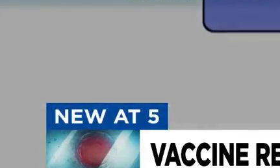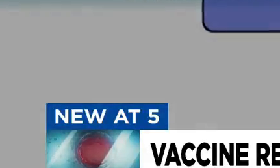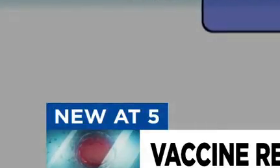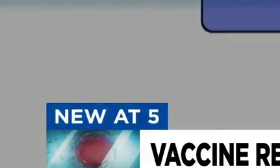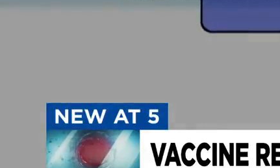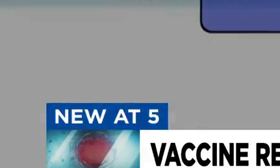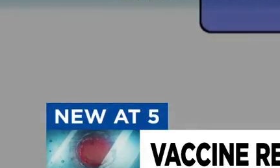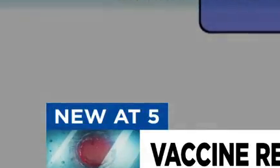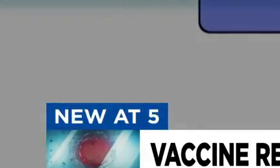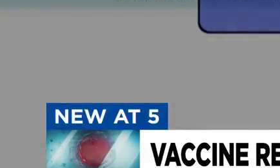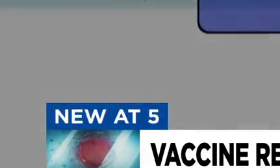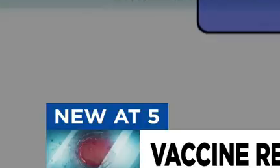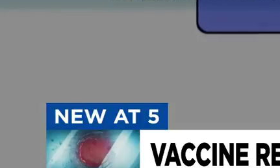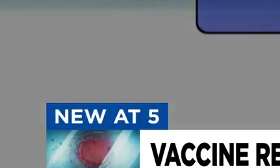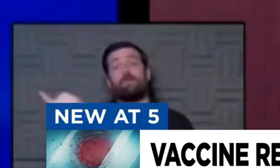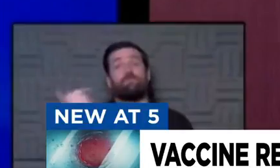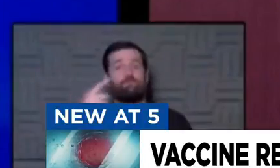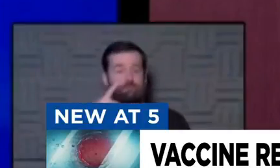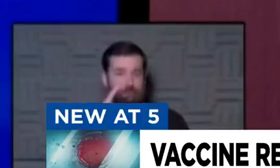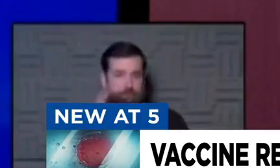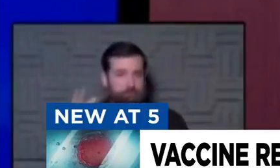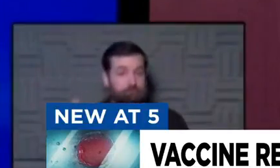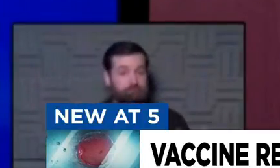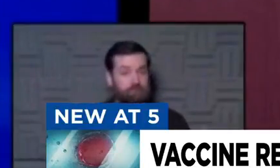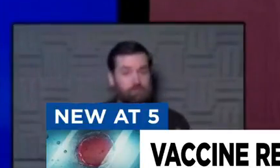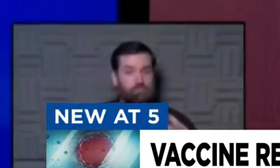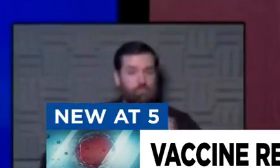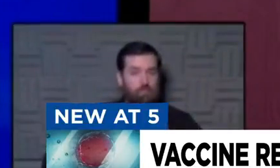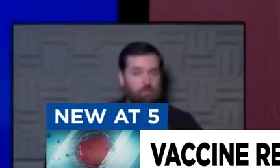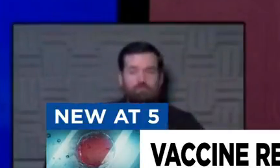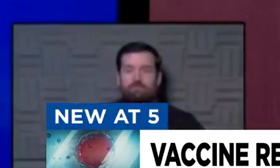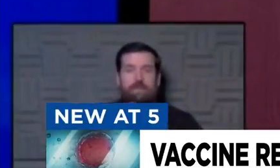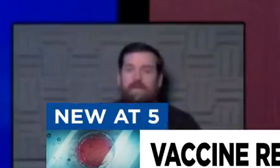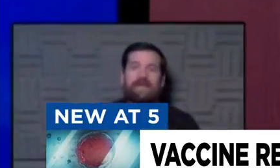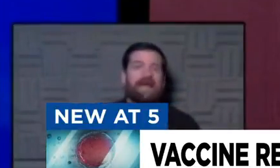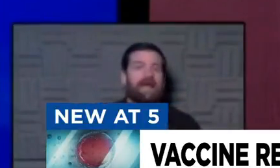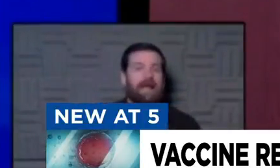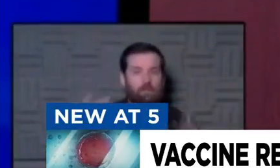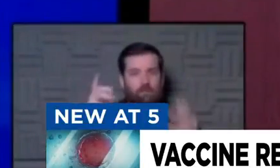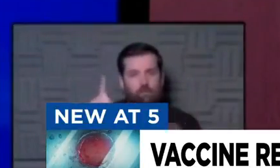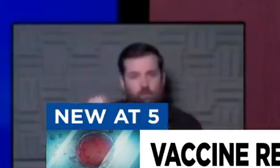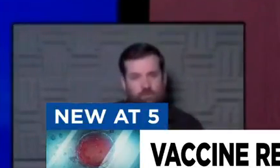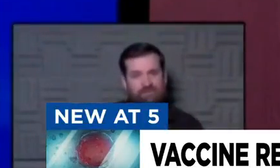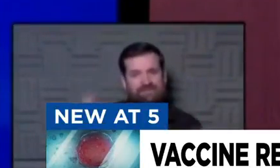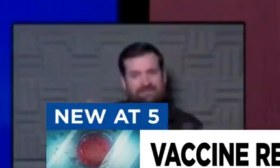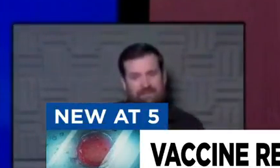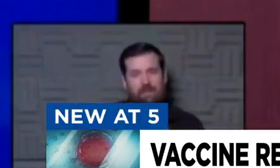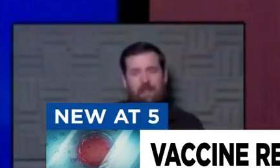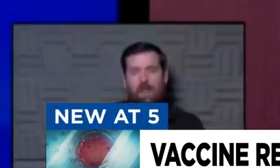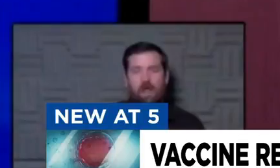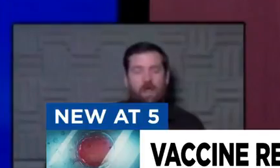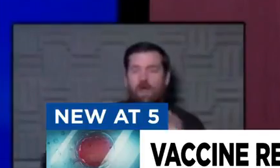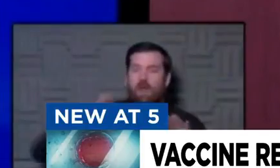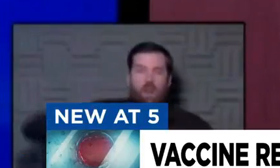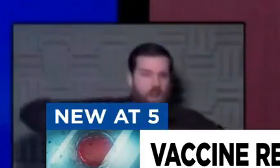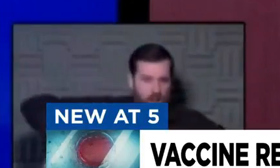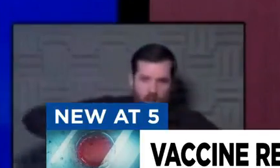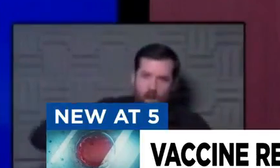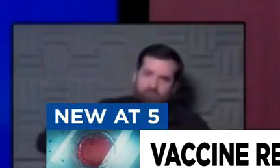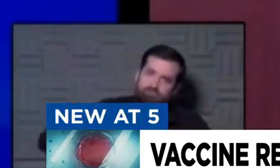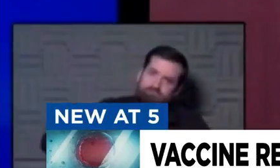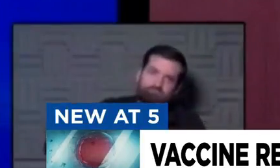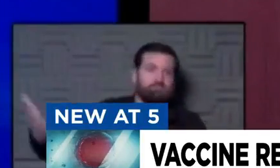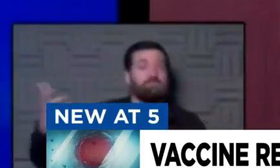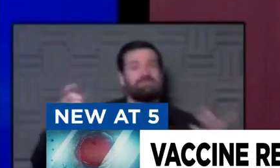had hoped to be at the start of the year. Right now, our problem isn't number of doses. We're still lagging behind getting the doses into arms. So we really